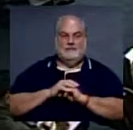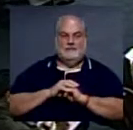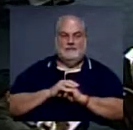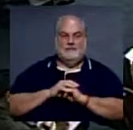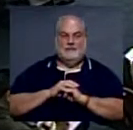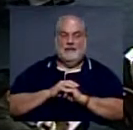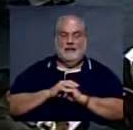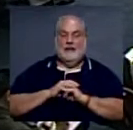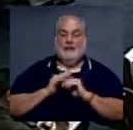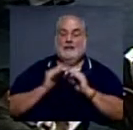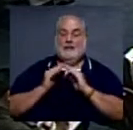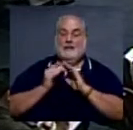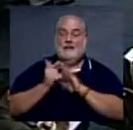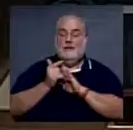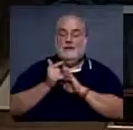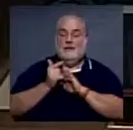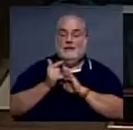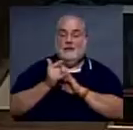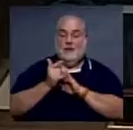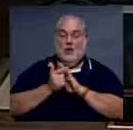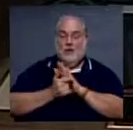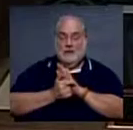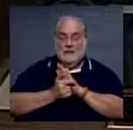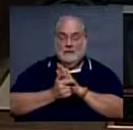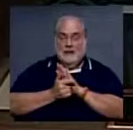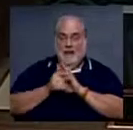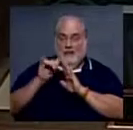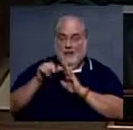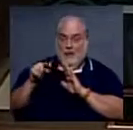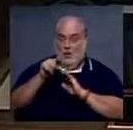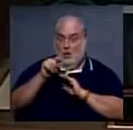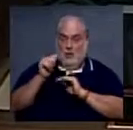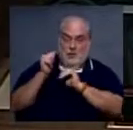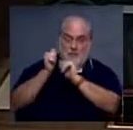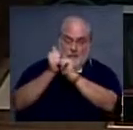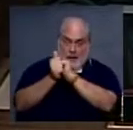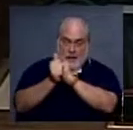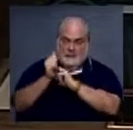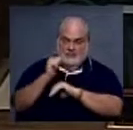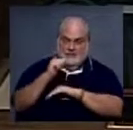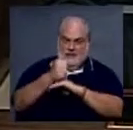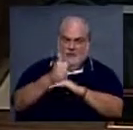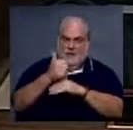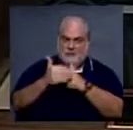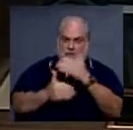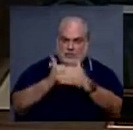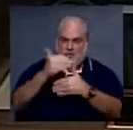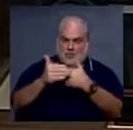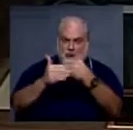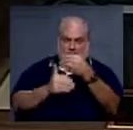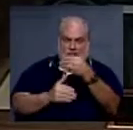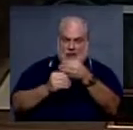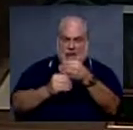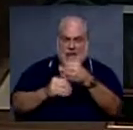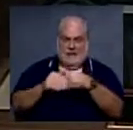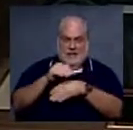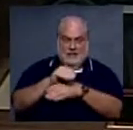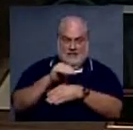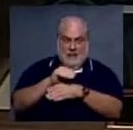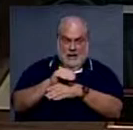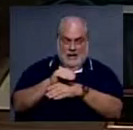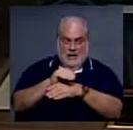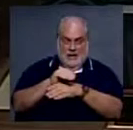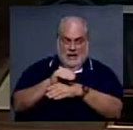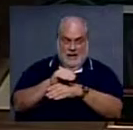the ordinance that the board passed, it sets forth the procedure for adding something on the night of the agenda that's